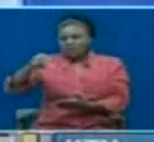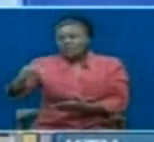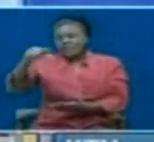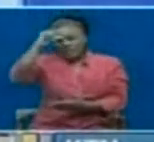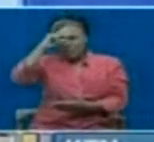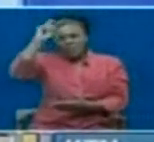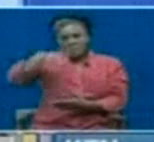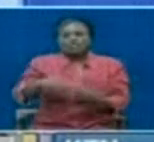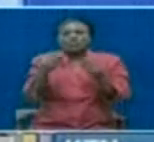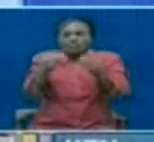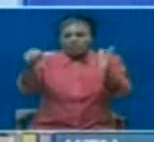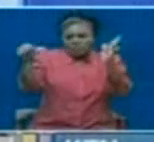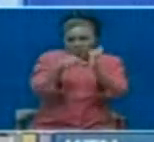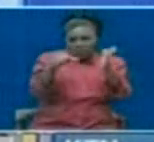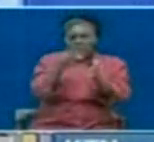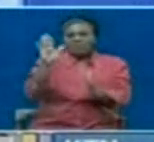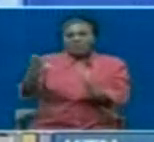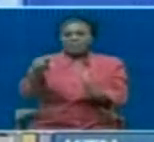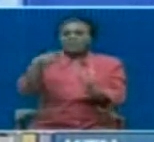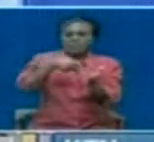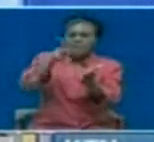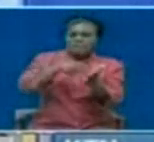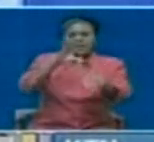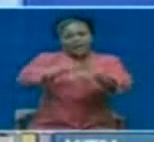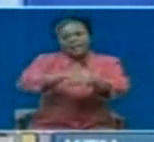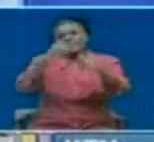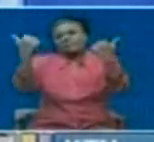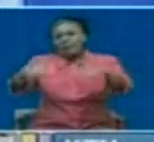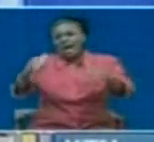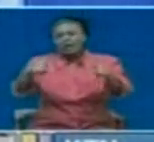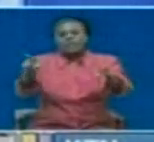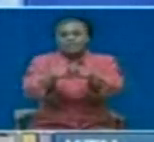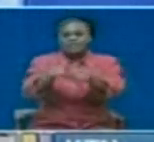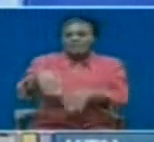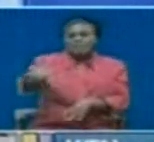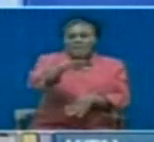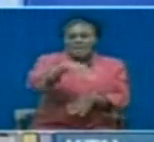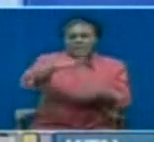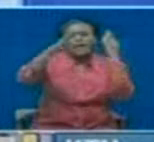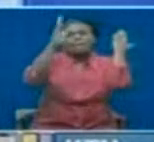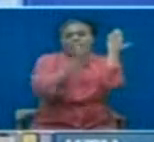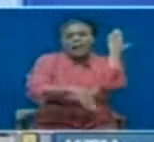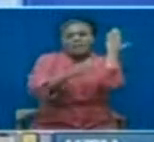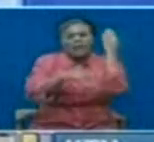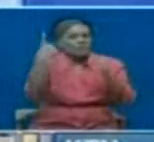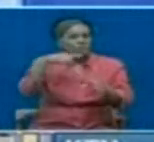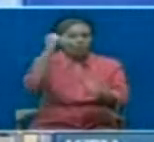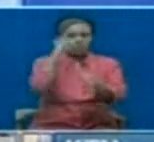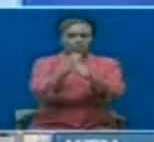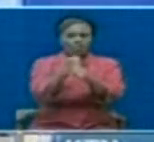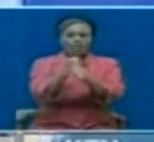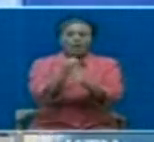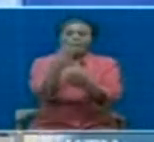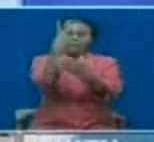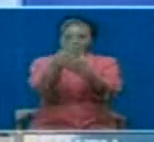their grievances. They have cited salary arrears and inadequate facilities as reasons for their discontent. Stakeholders have advised